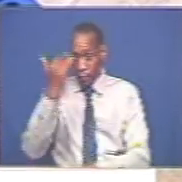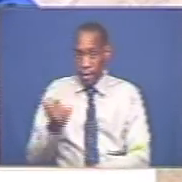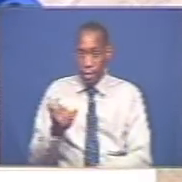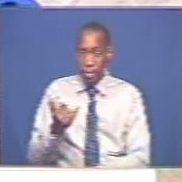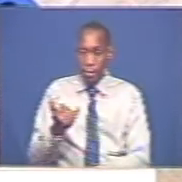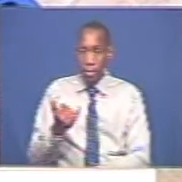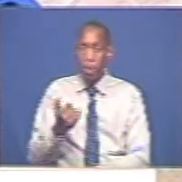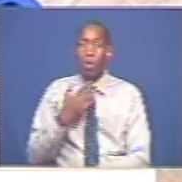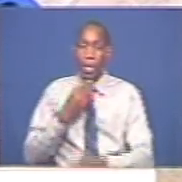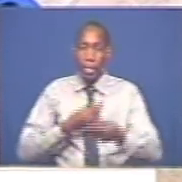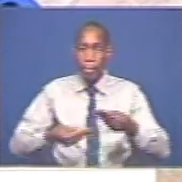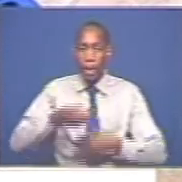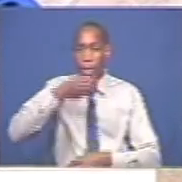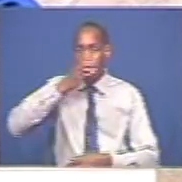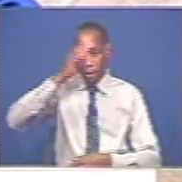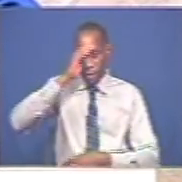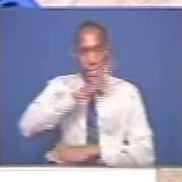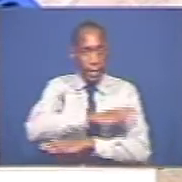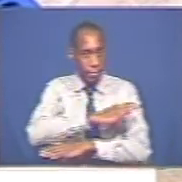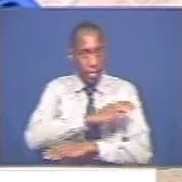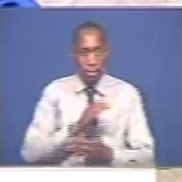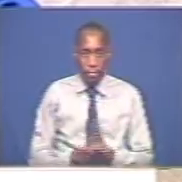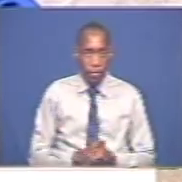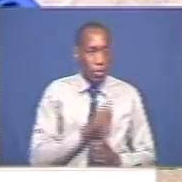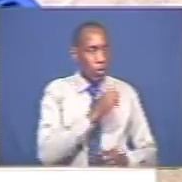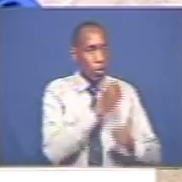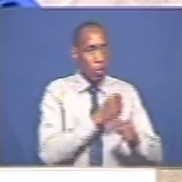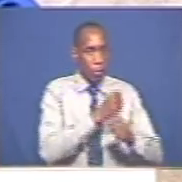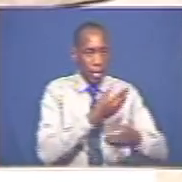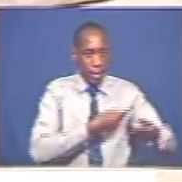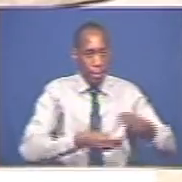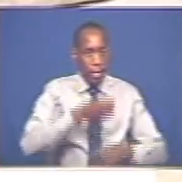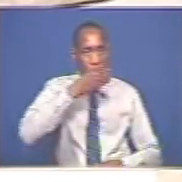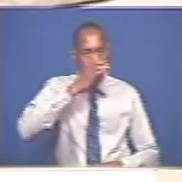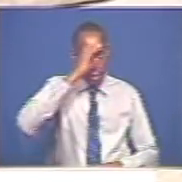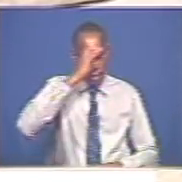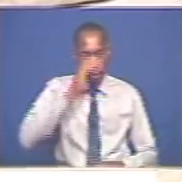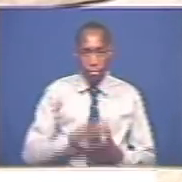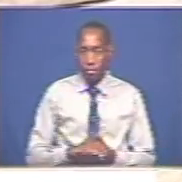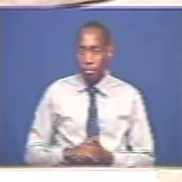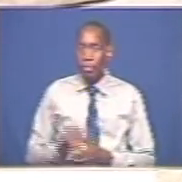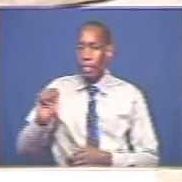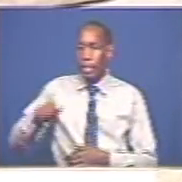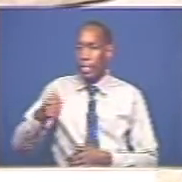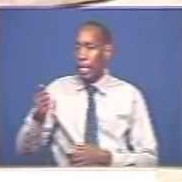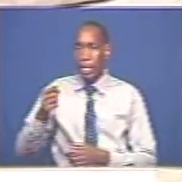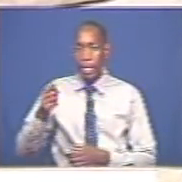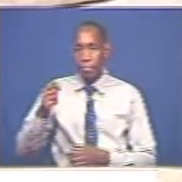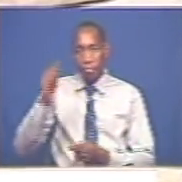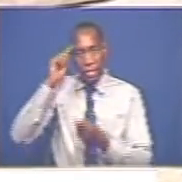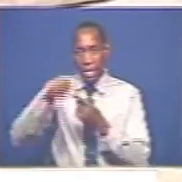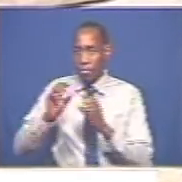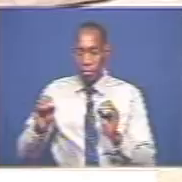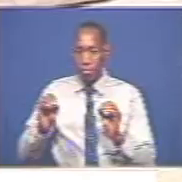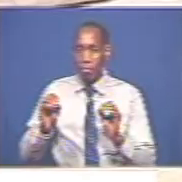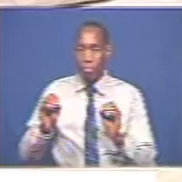and buy that thing in the evening. You were working to buy alcohol? Yes, not for any other thing. That was the only dream you had? That was the